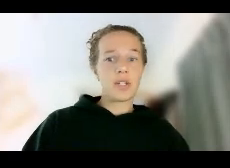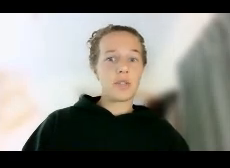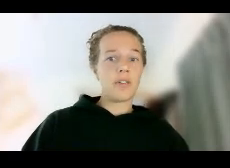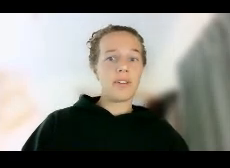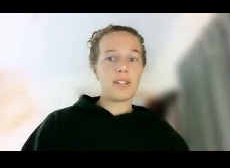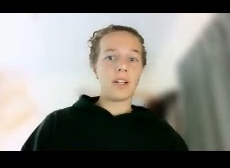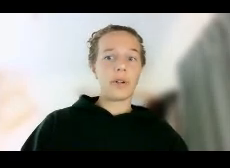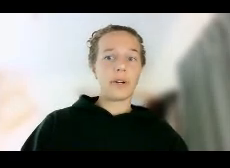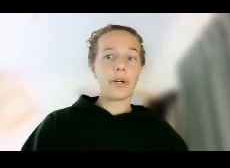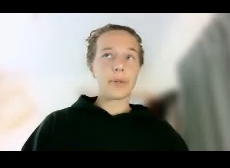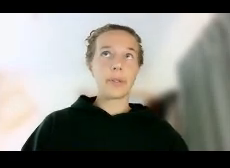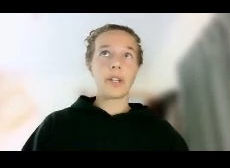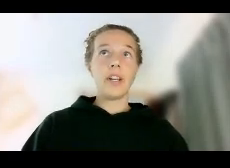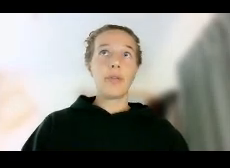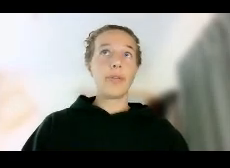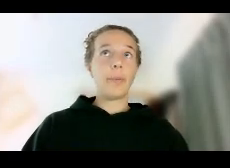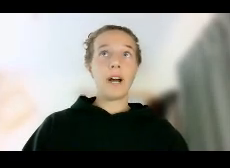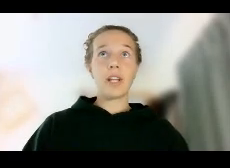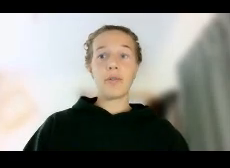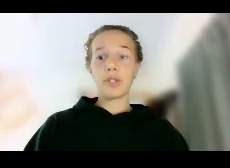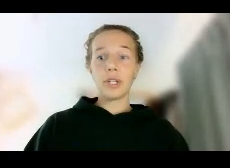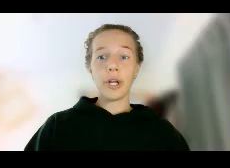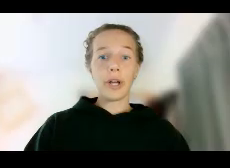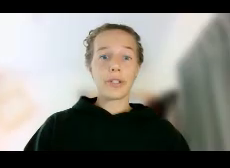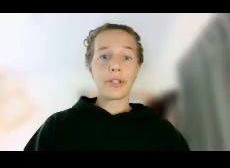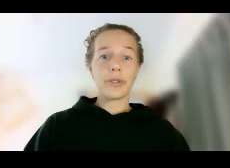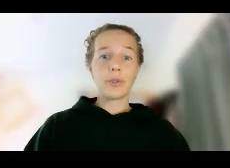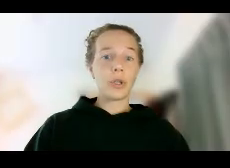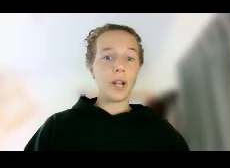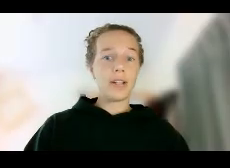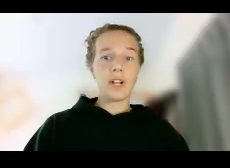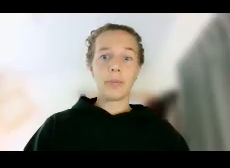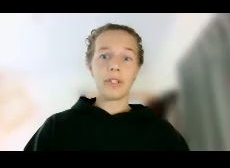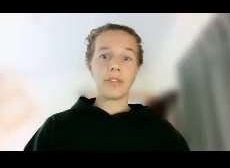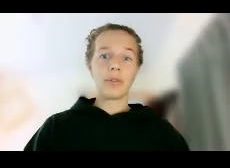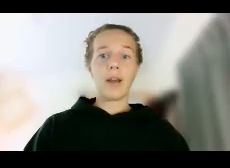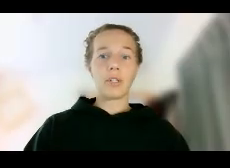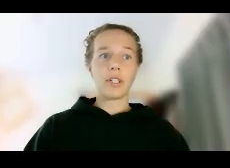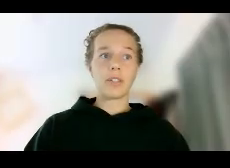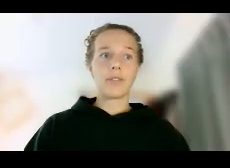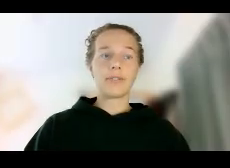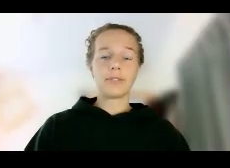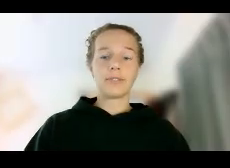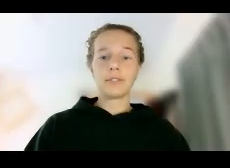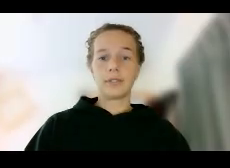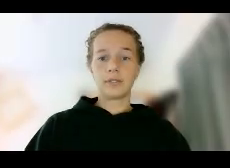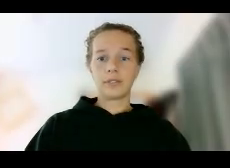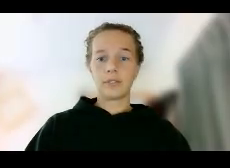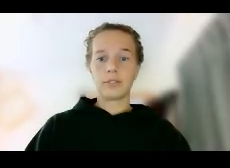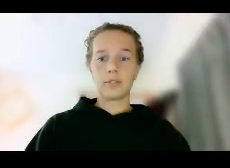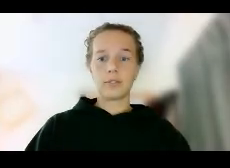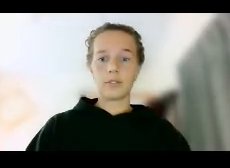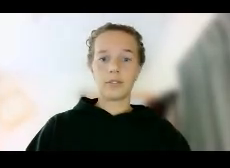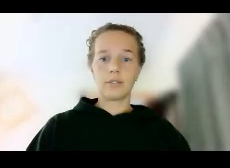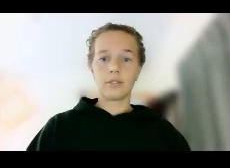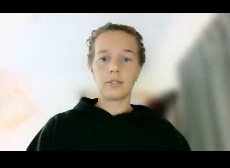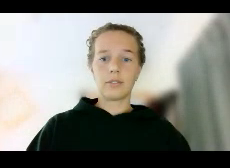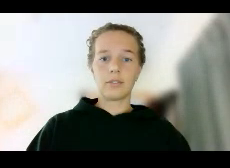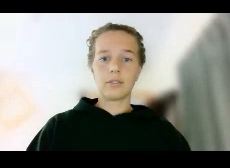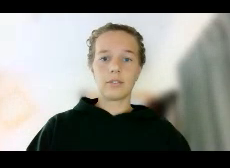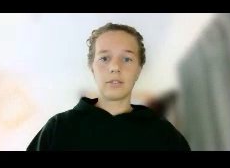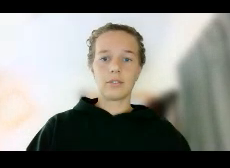big challenges we are facing along our coast, from biodiversity loss to shoreline development to climate change. Yeah,